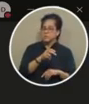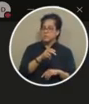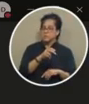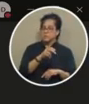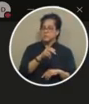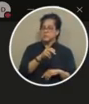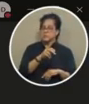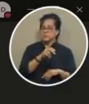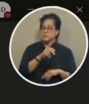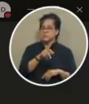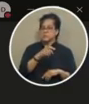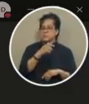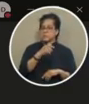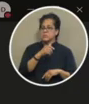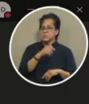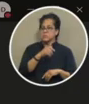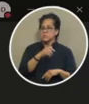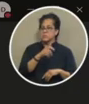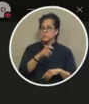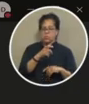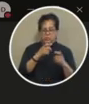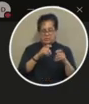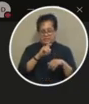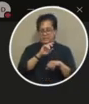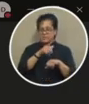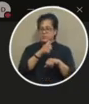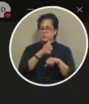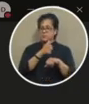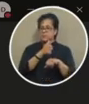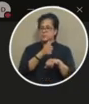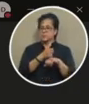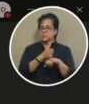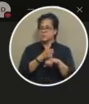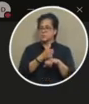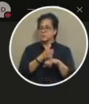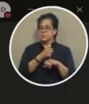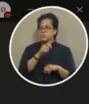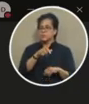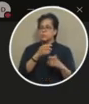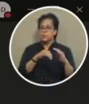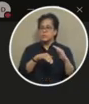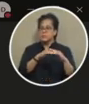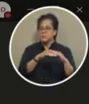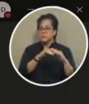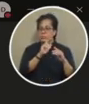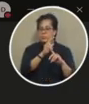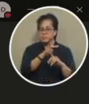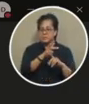you. emergency ban on these flights. We need to institute an immediate.